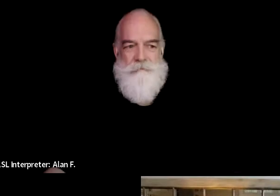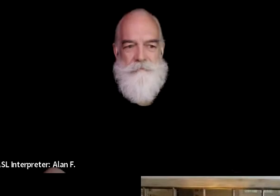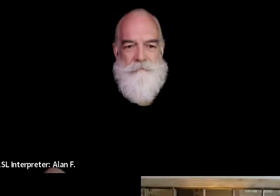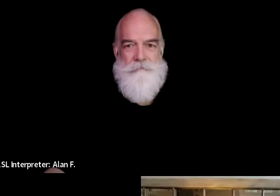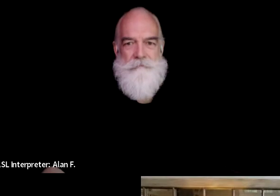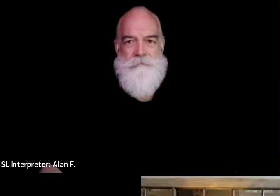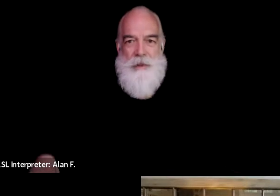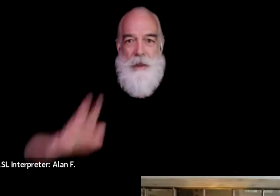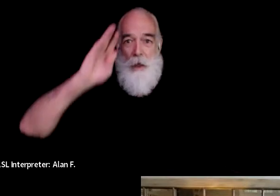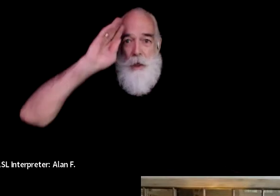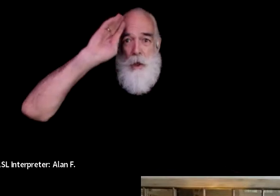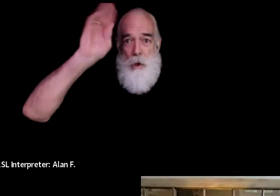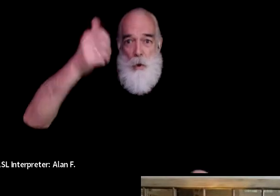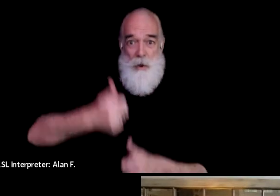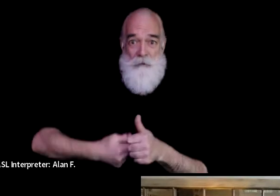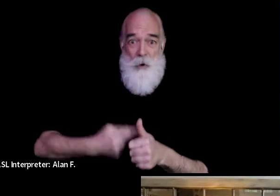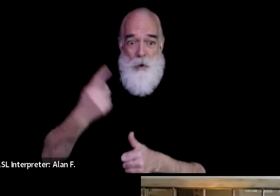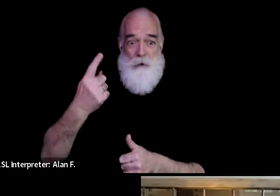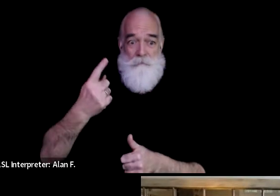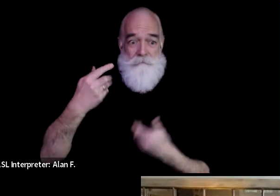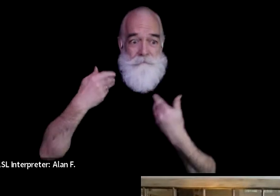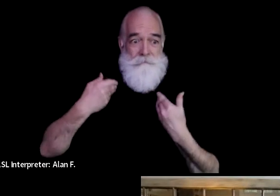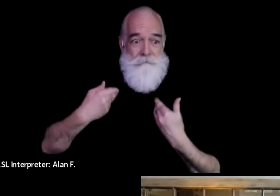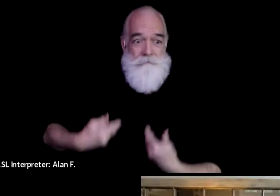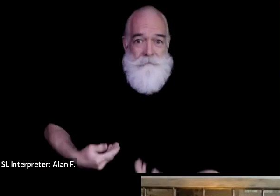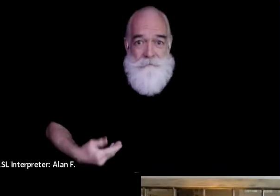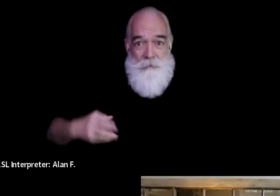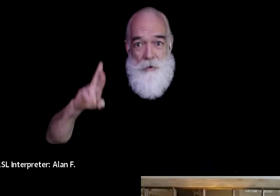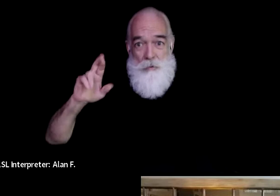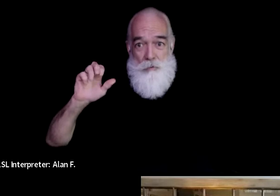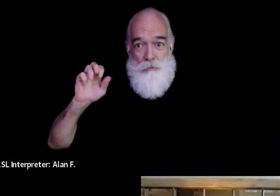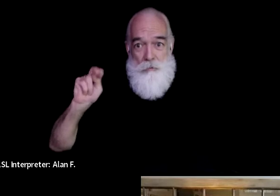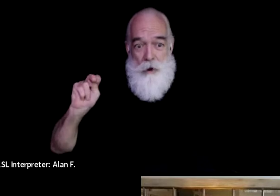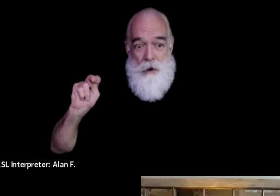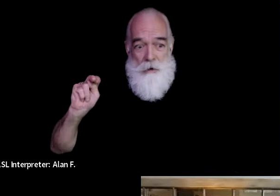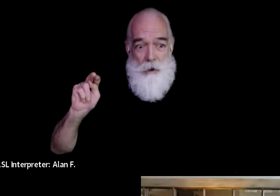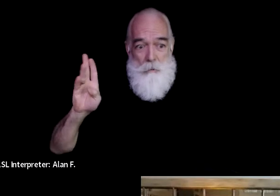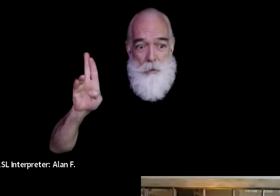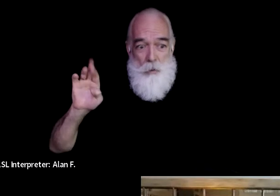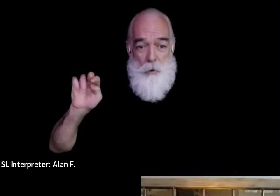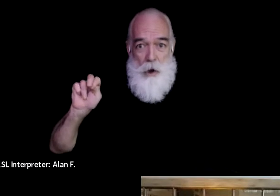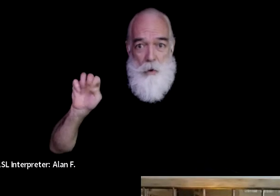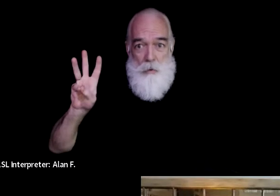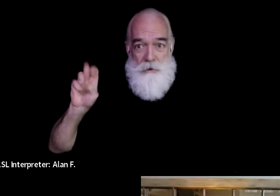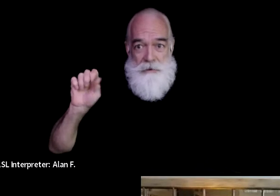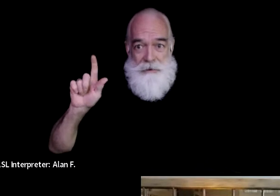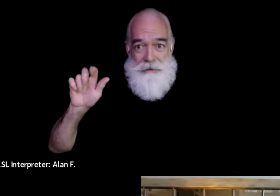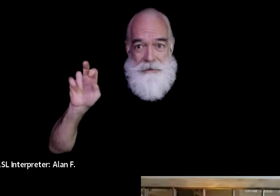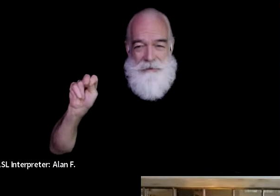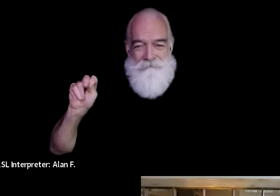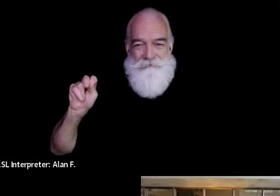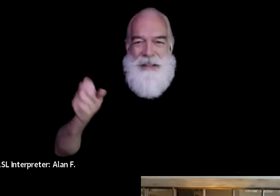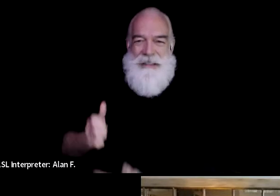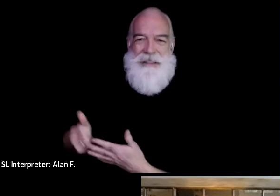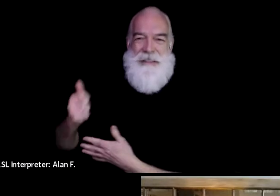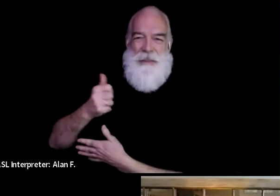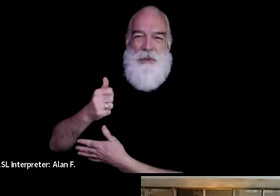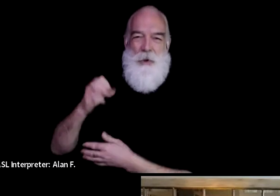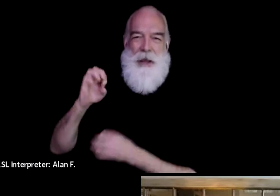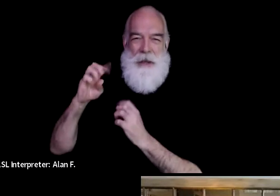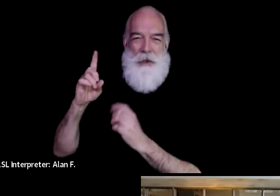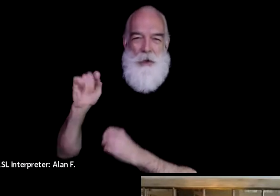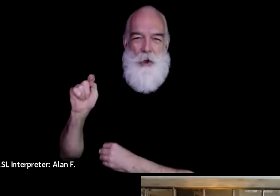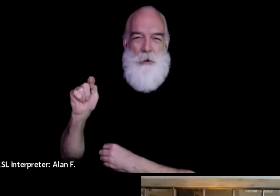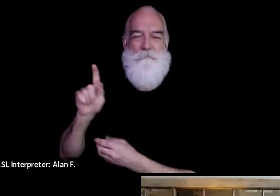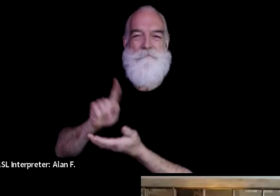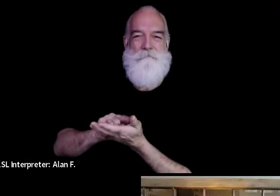Hello, everybody. Good afternoon. I'm Ron Brownstein, senior editor at The Atlantic. This afternoon, I'm joined by